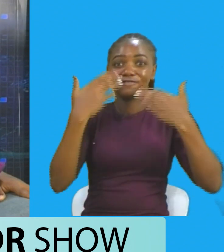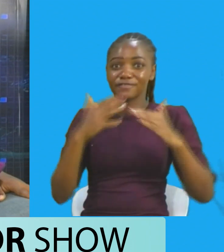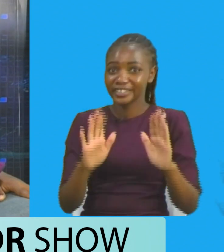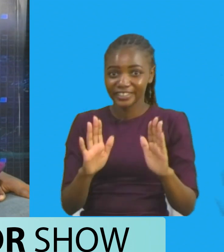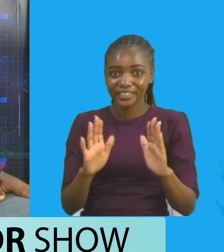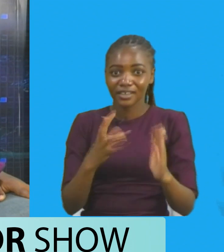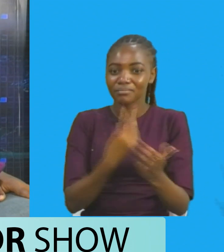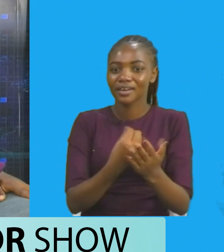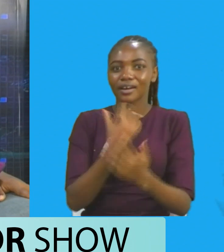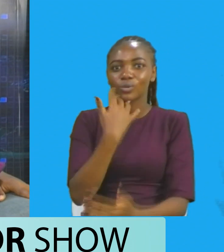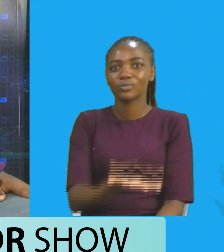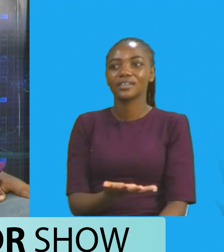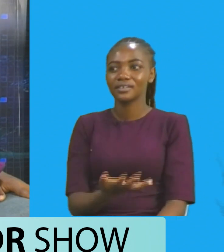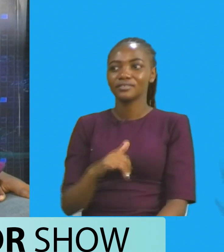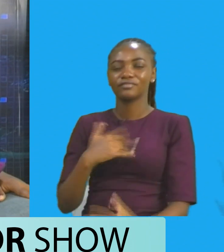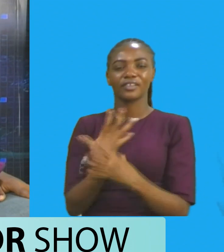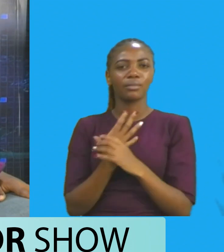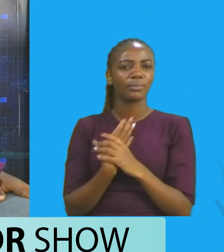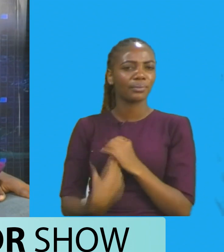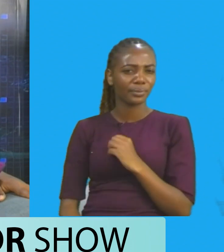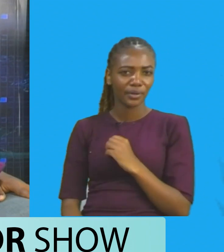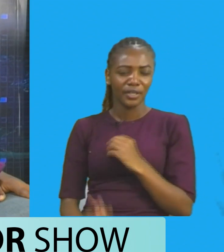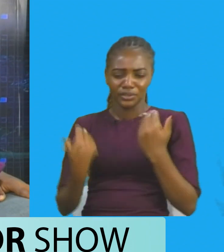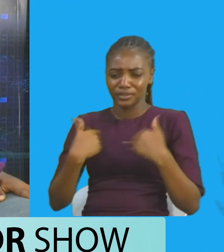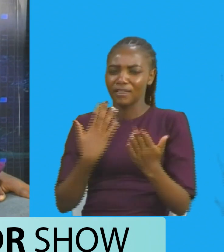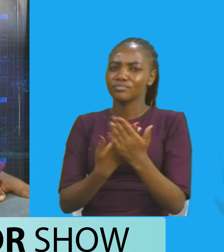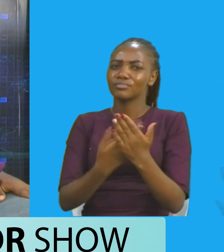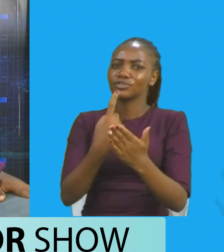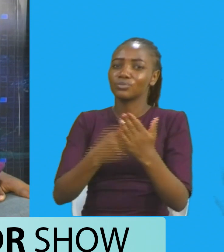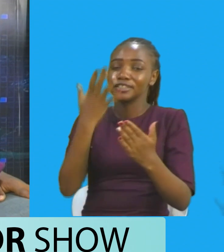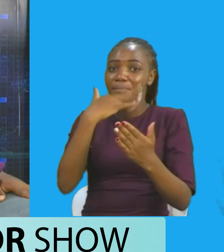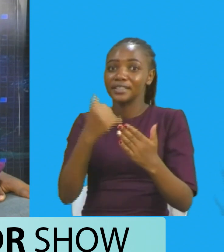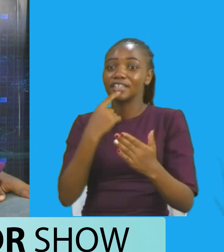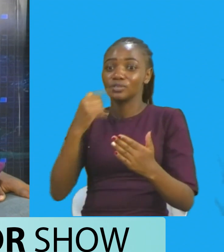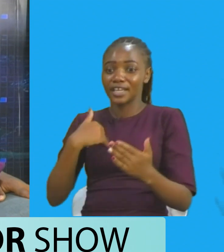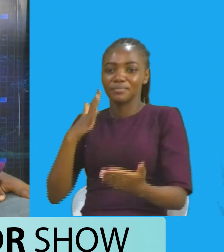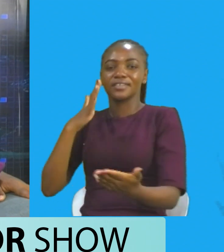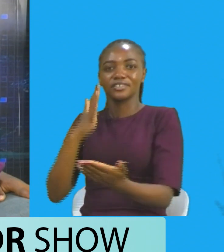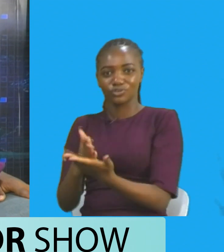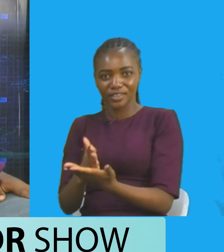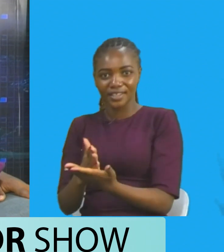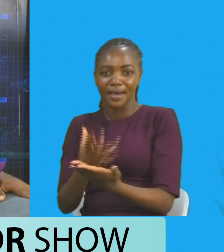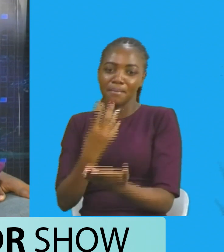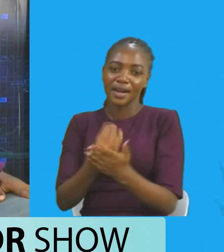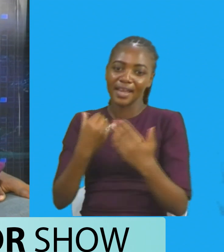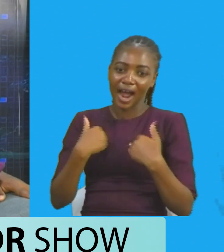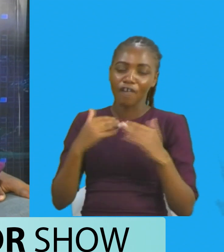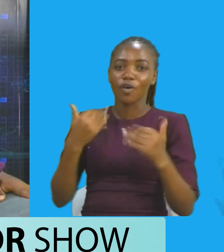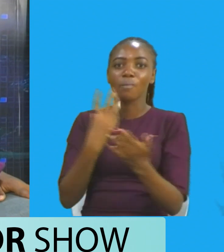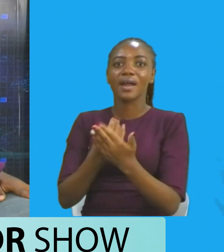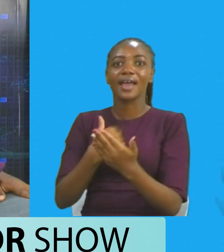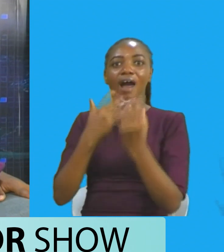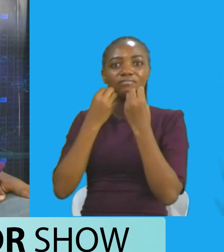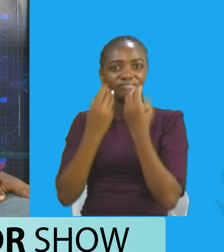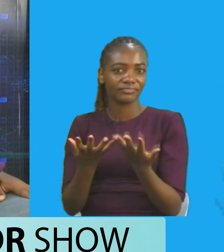paid, you won't get any cash, any salary after this. You're only doing it for maybe a title or something, or platform or exposure. Rather than